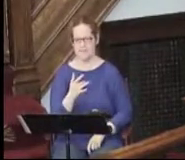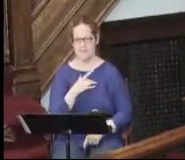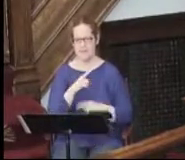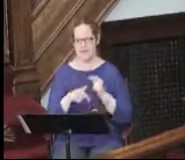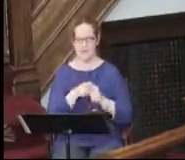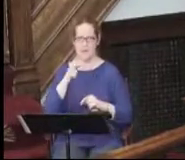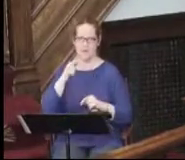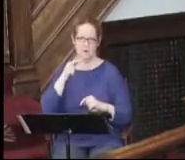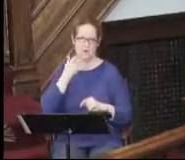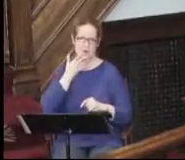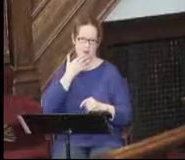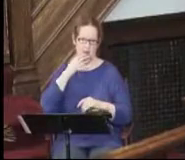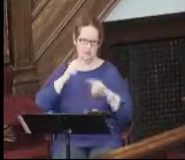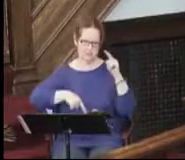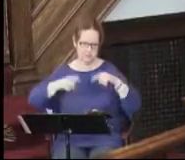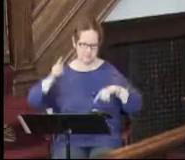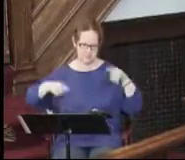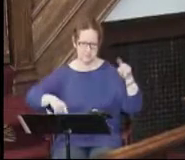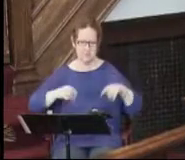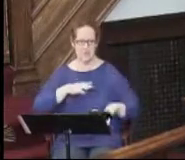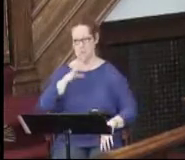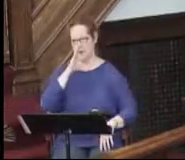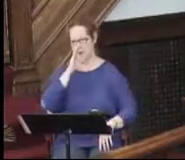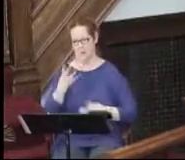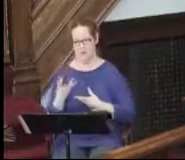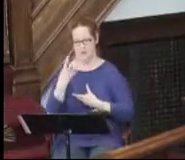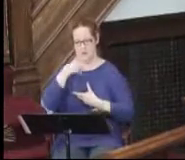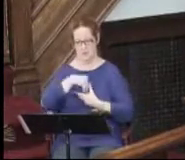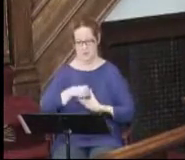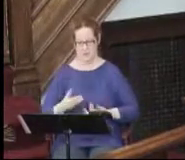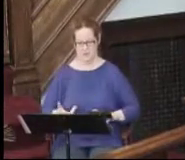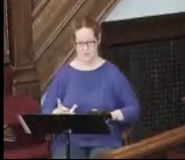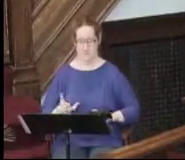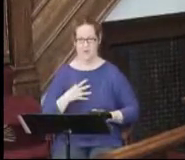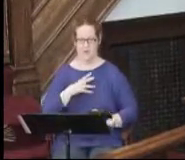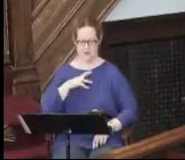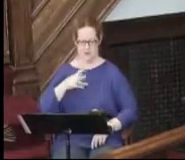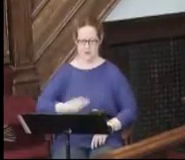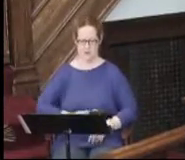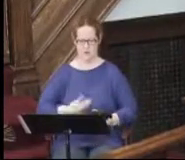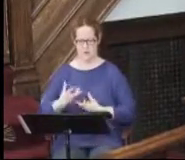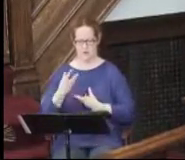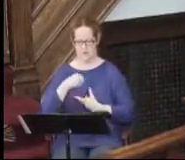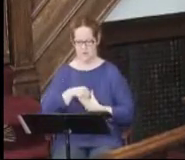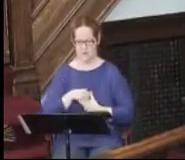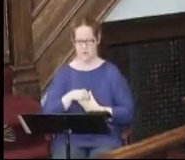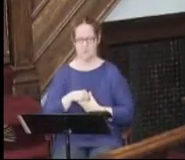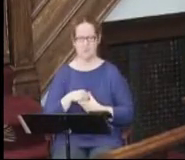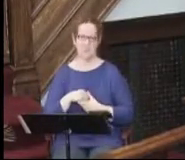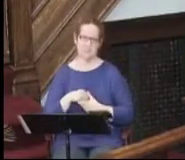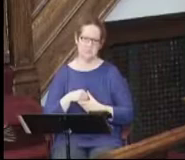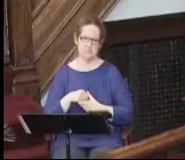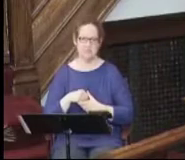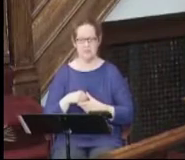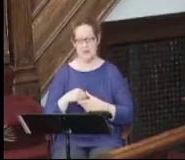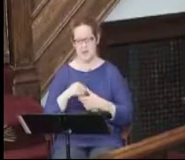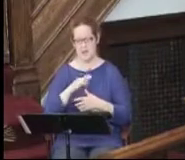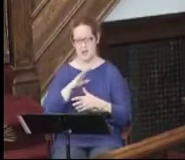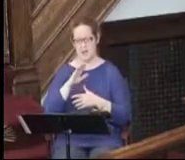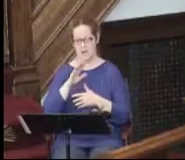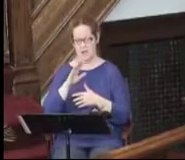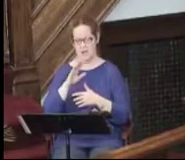racial diversity, around heterosexual inclusion and trans inclusion. And these are all in